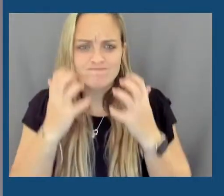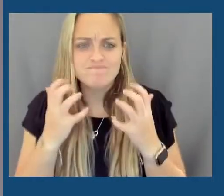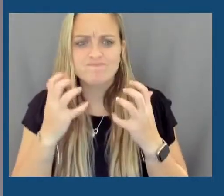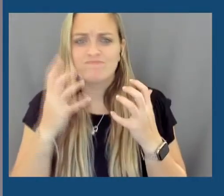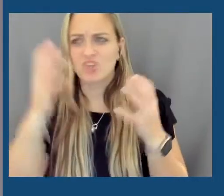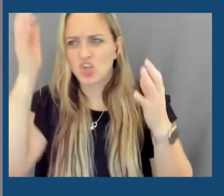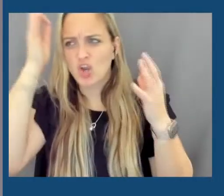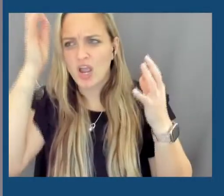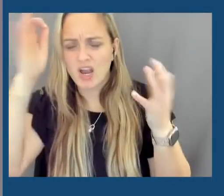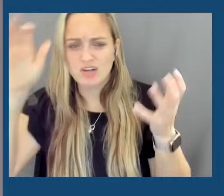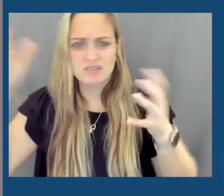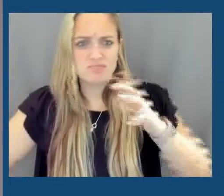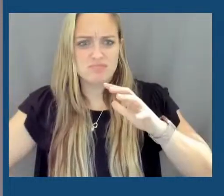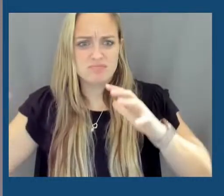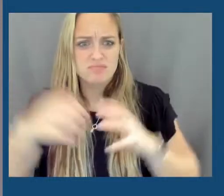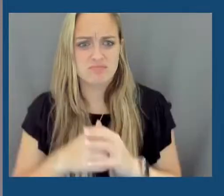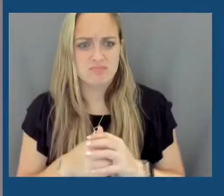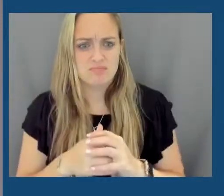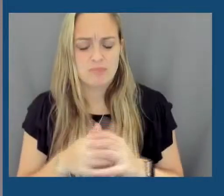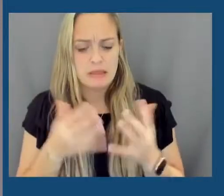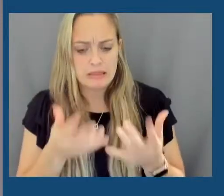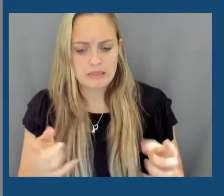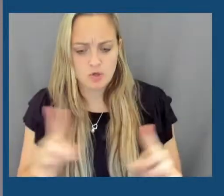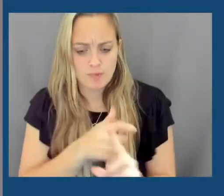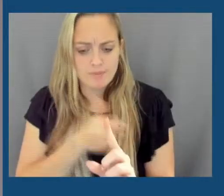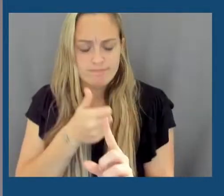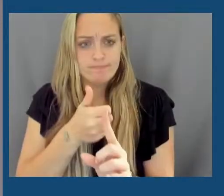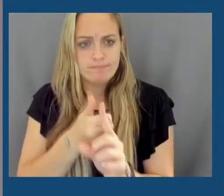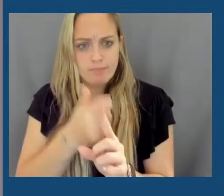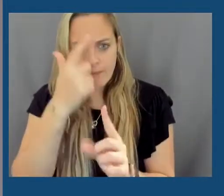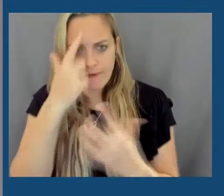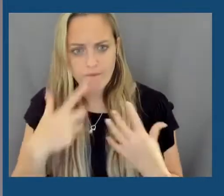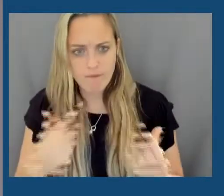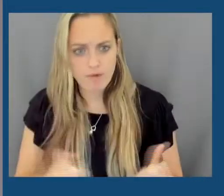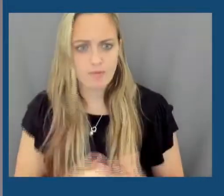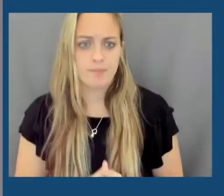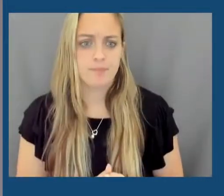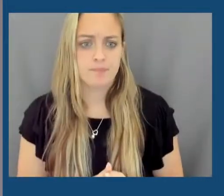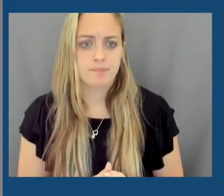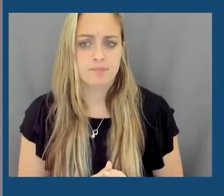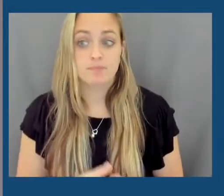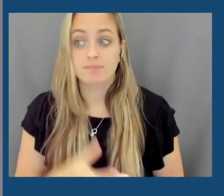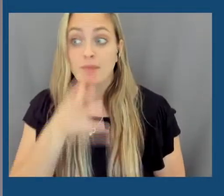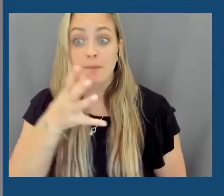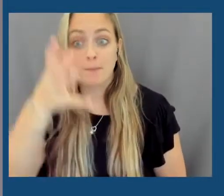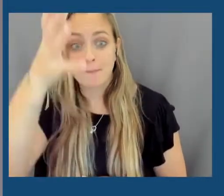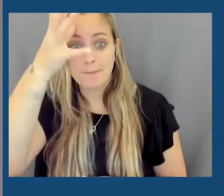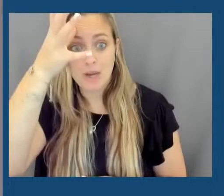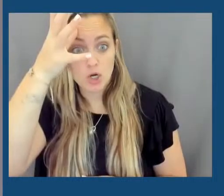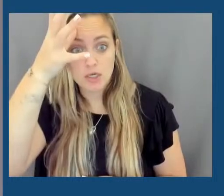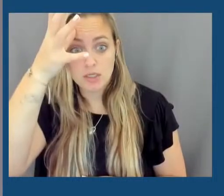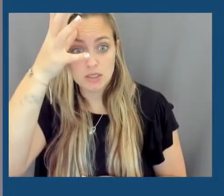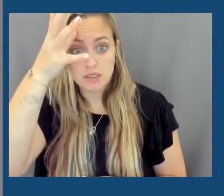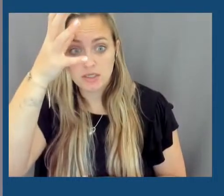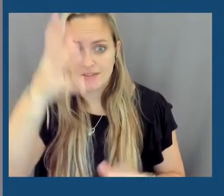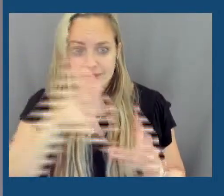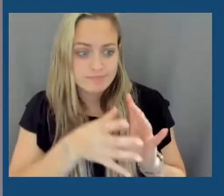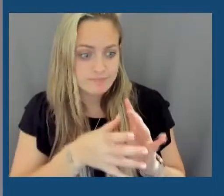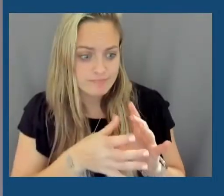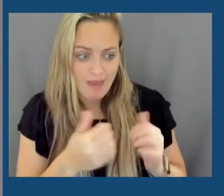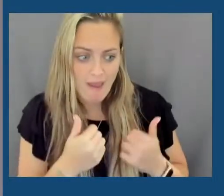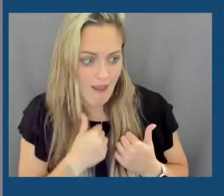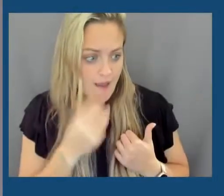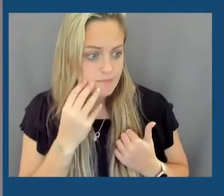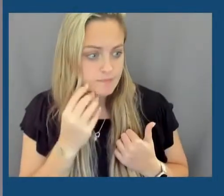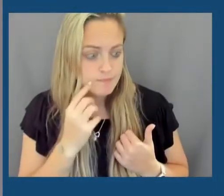and there's a lot of things that affect your mental health. But our parents had that, we had that, everybody had that. There was nothing